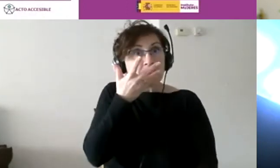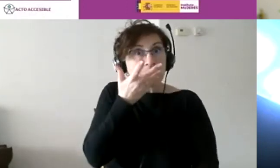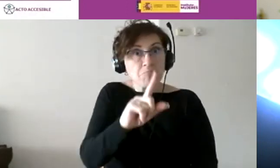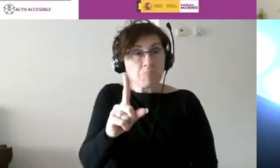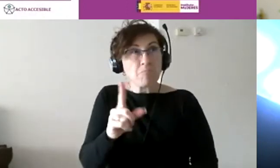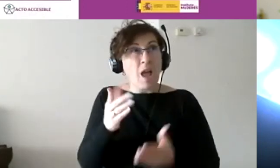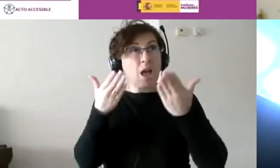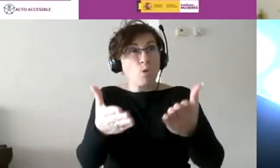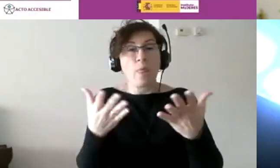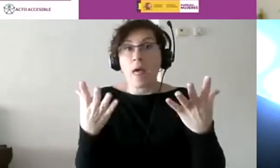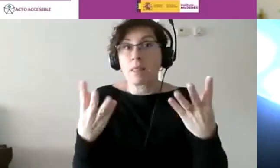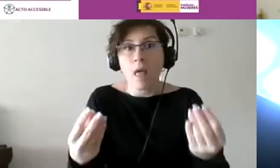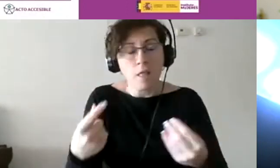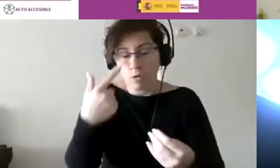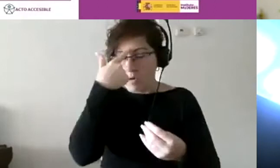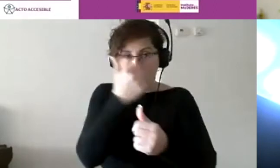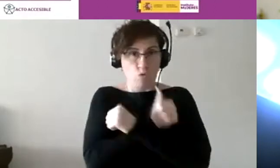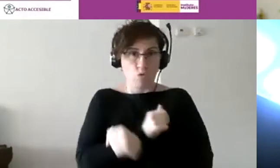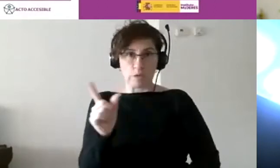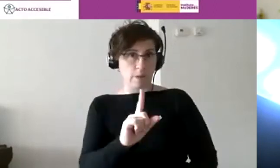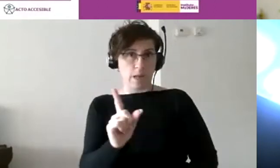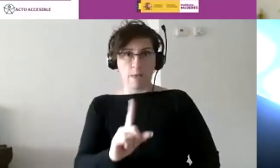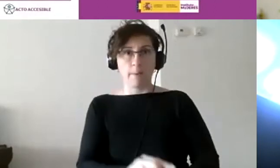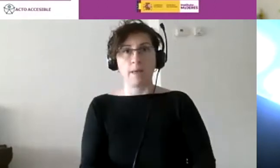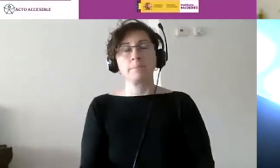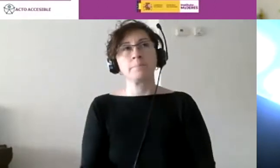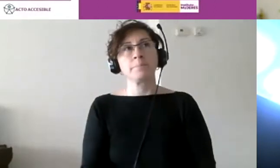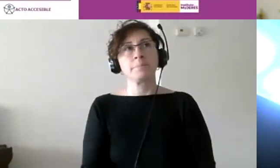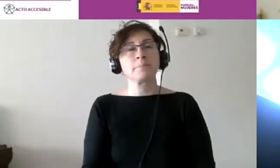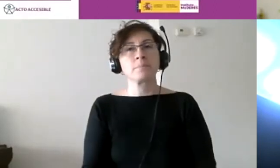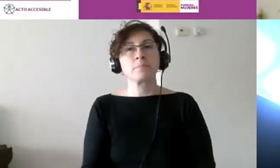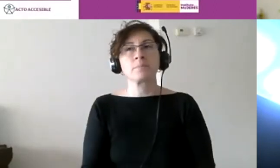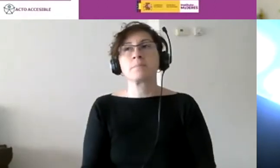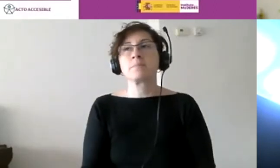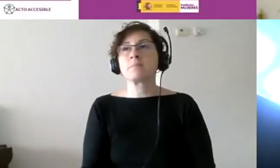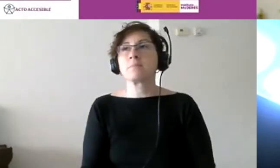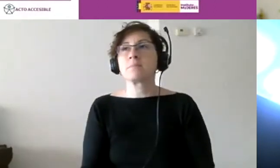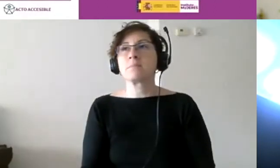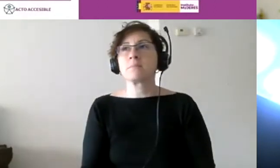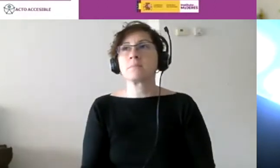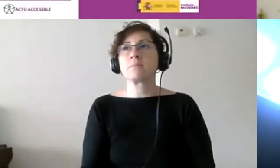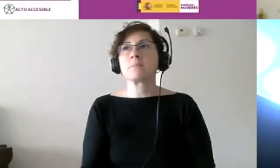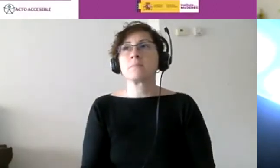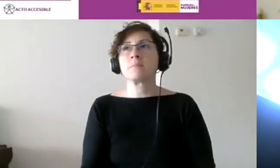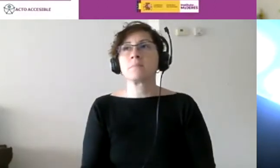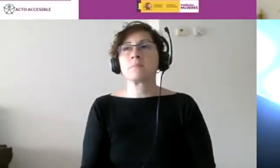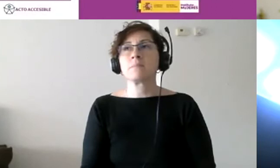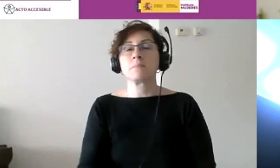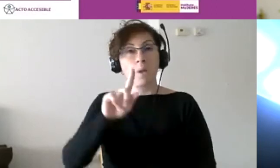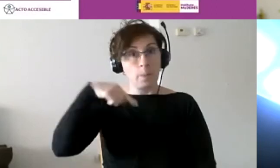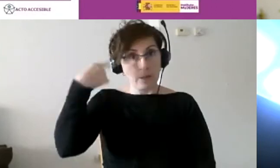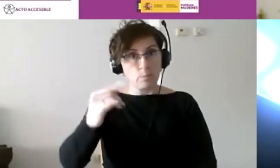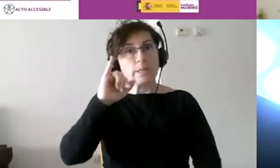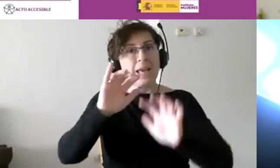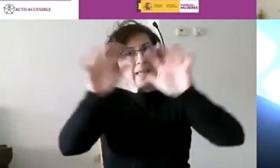help us with a living in Netherlands. Now my kids are in school. They